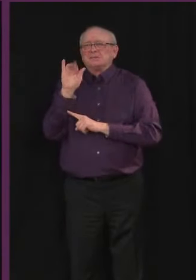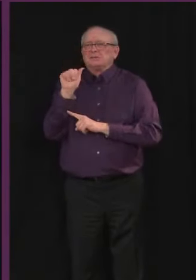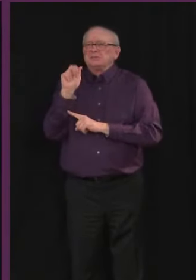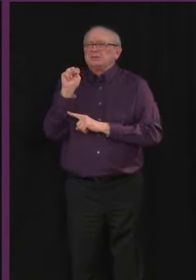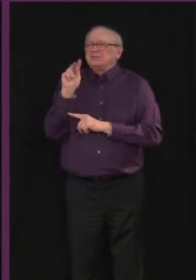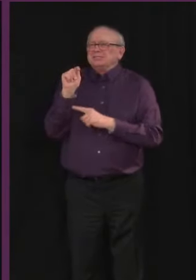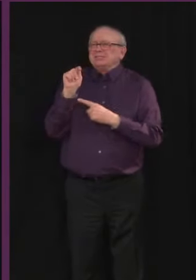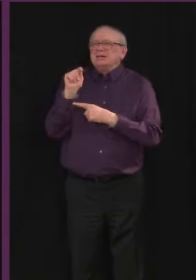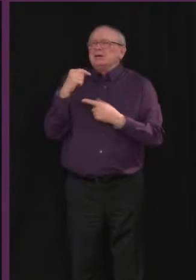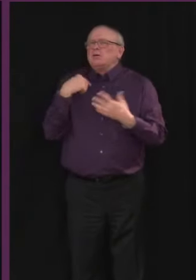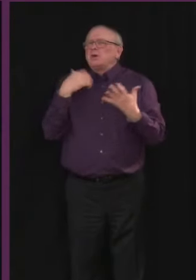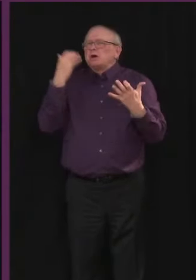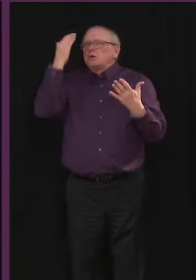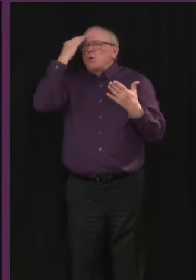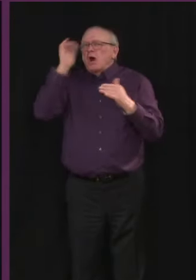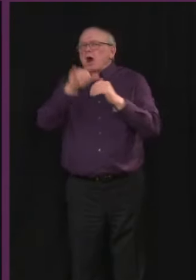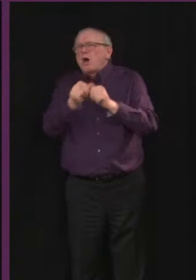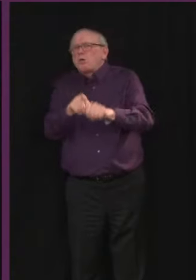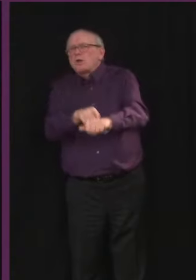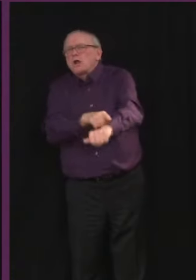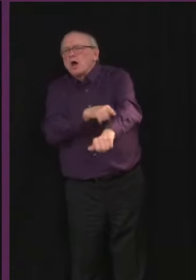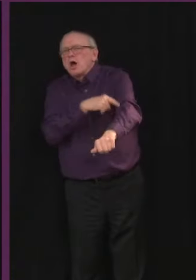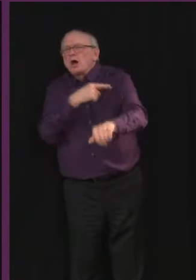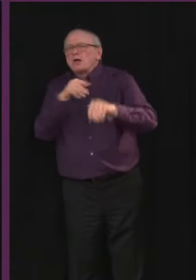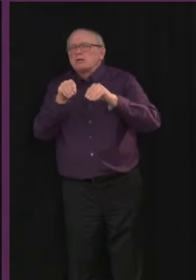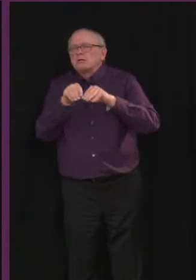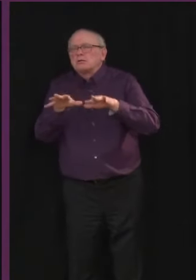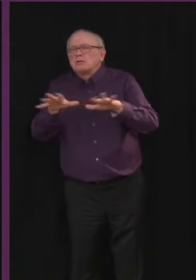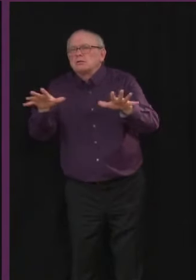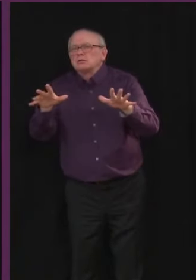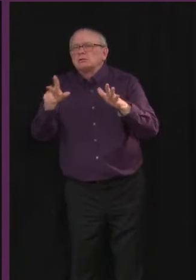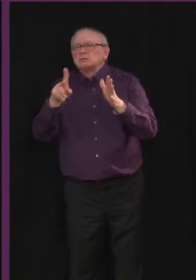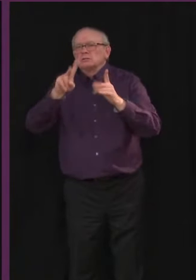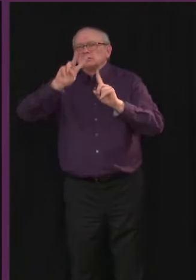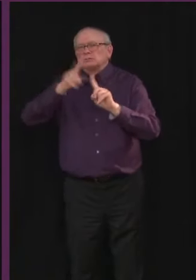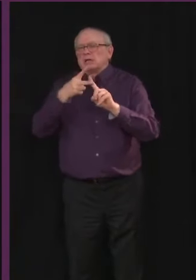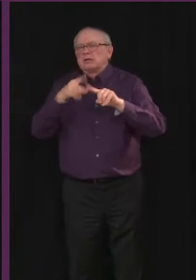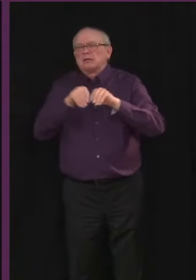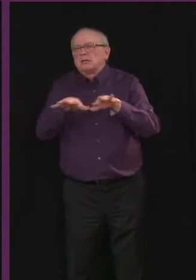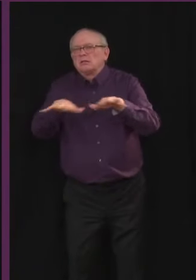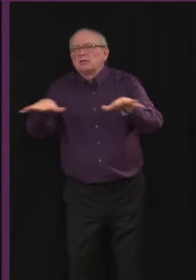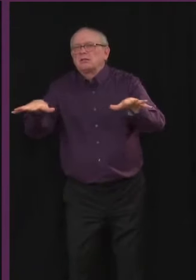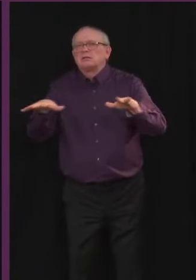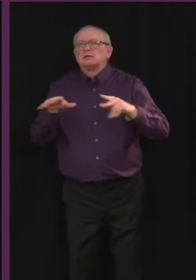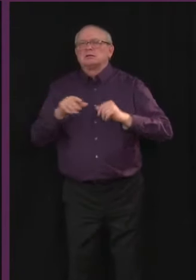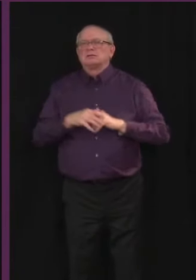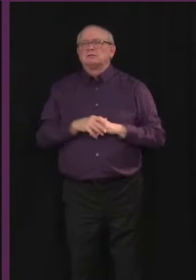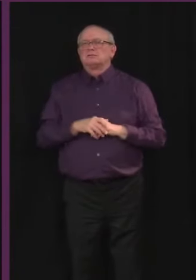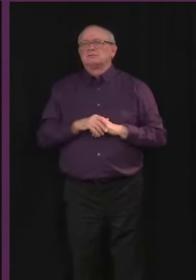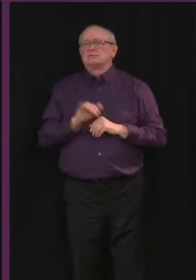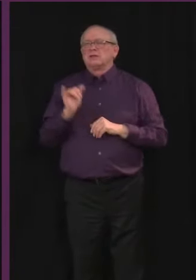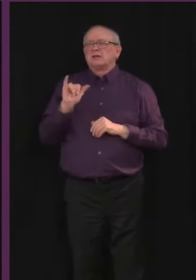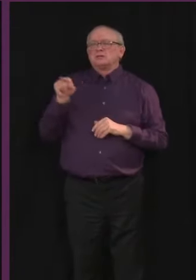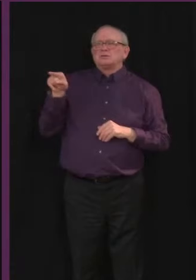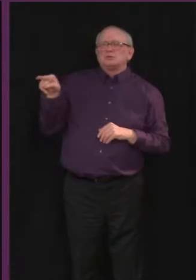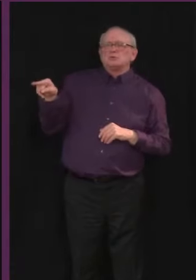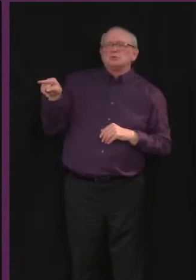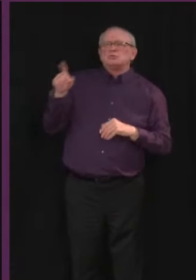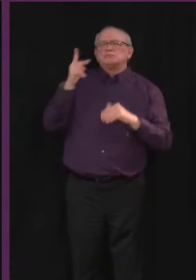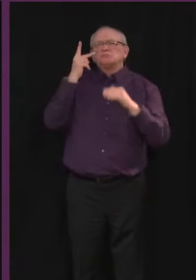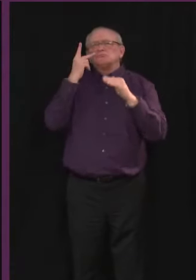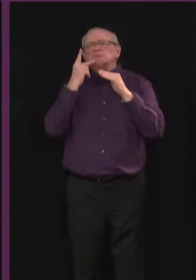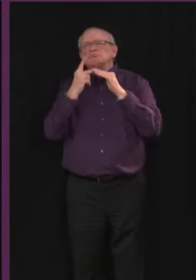in particular V117? And what is your sense of just how